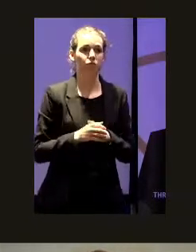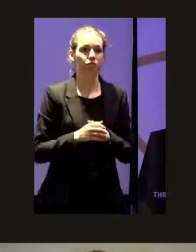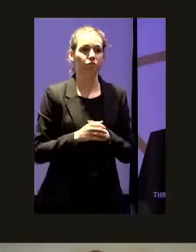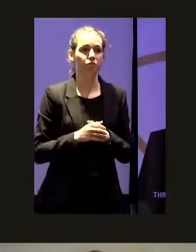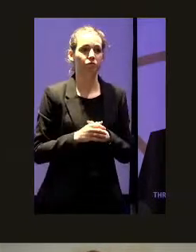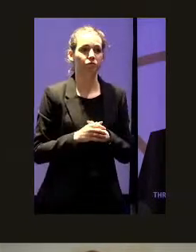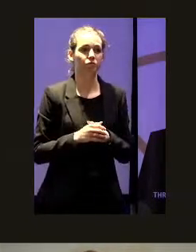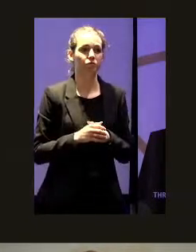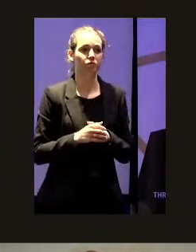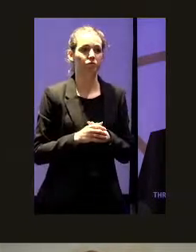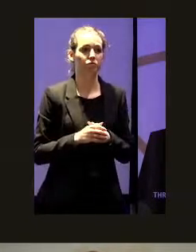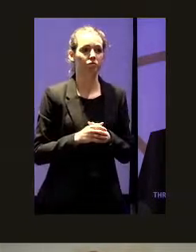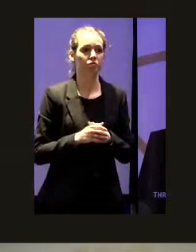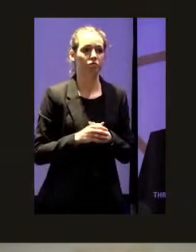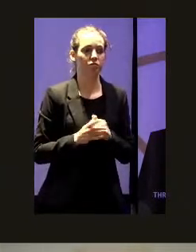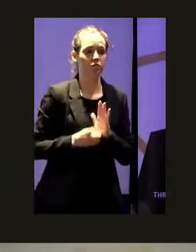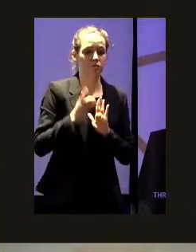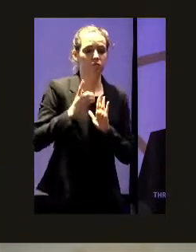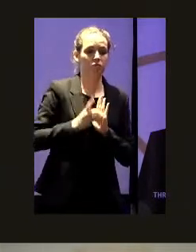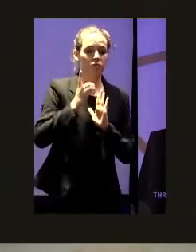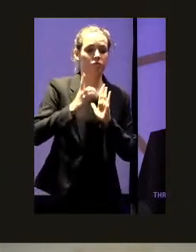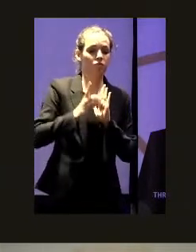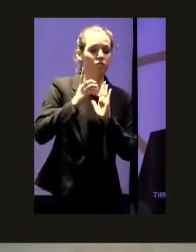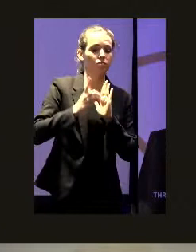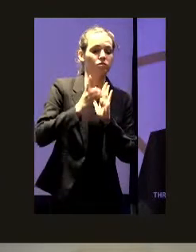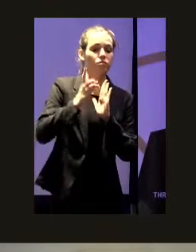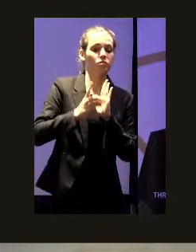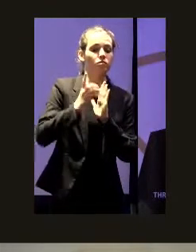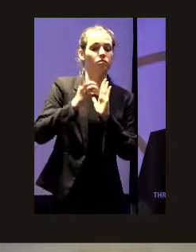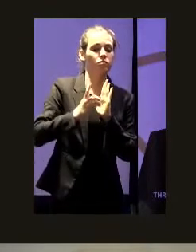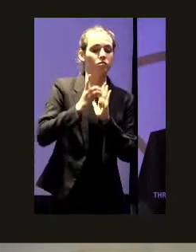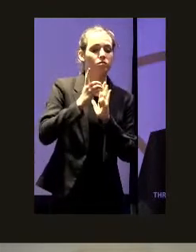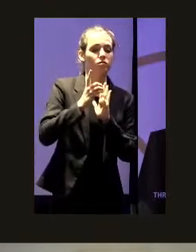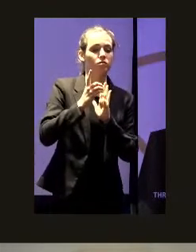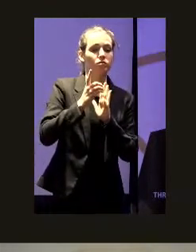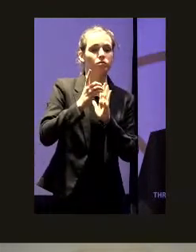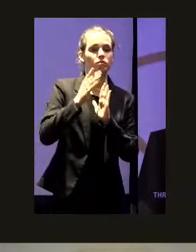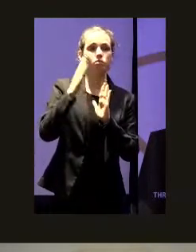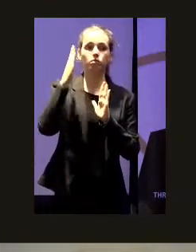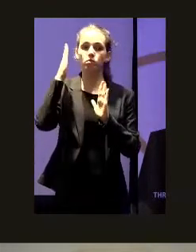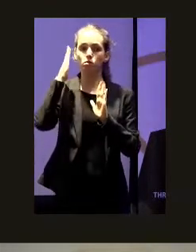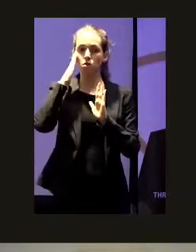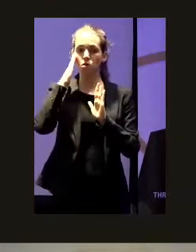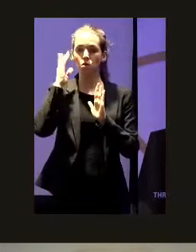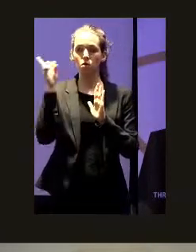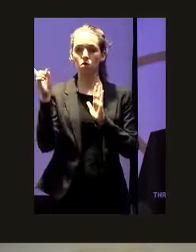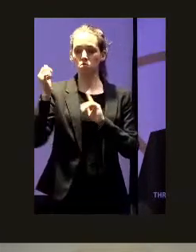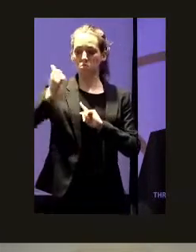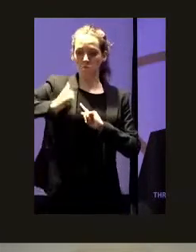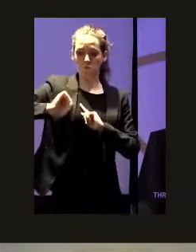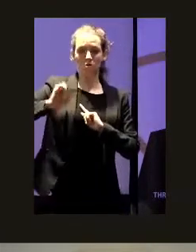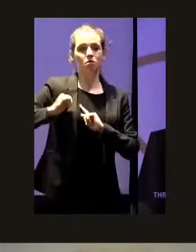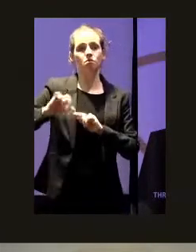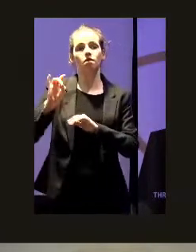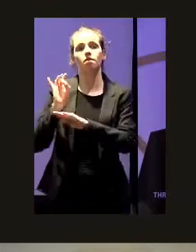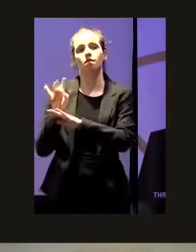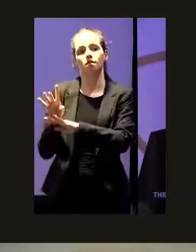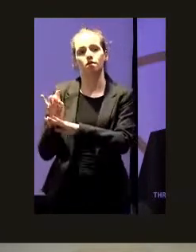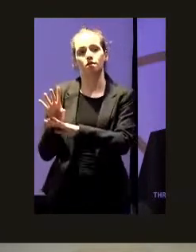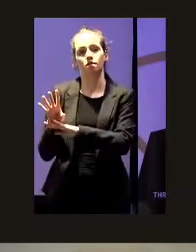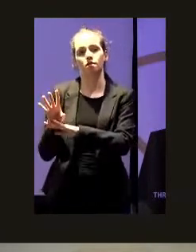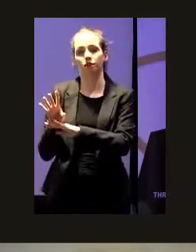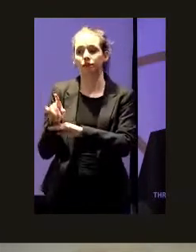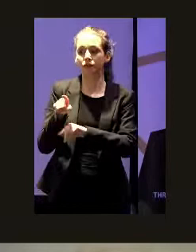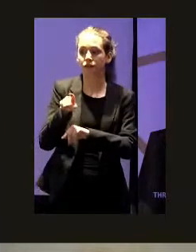as we develop this, we are mentioning how then we are advising municipalities to establish